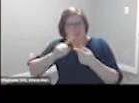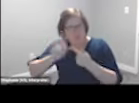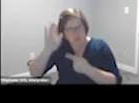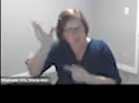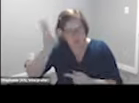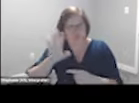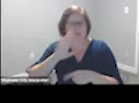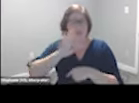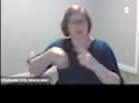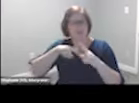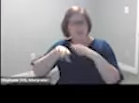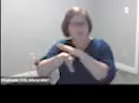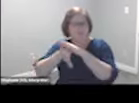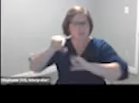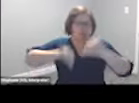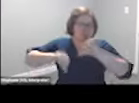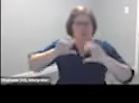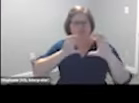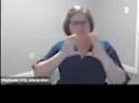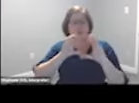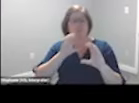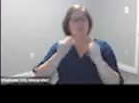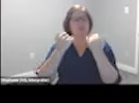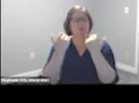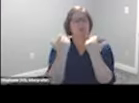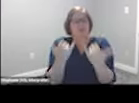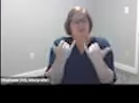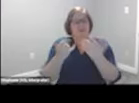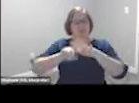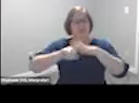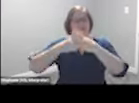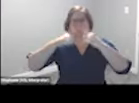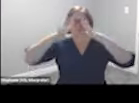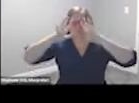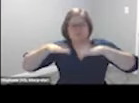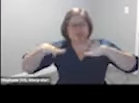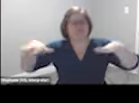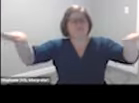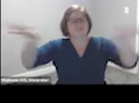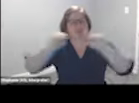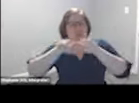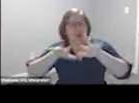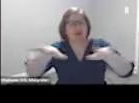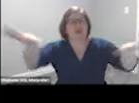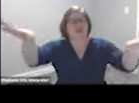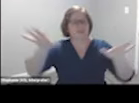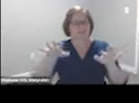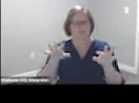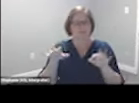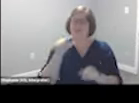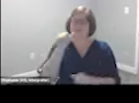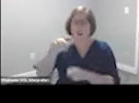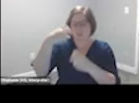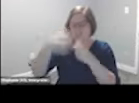been a lot of fun. And we think we are starting to get the message out there that this kind of thing is important, that it's not as difficult as people think, and